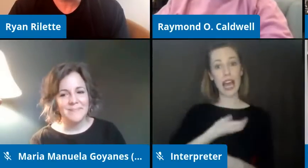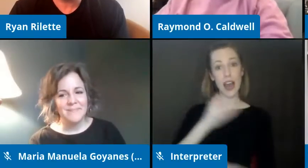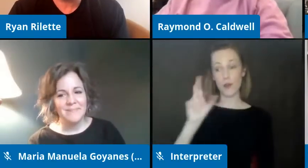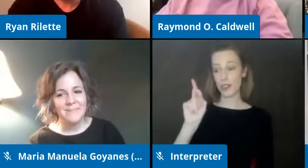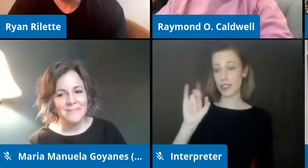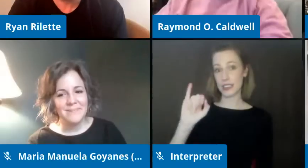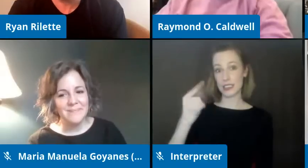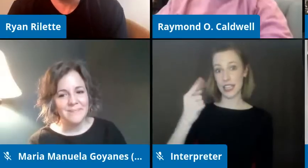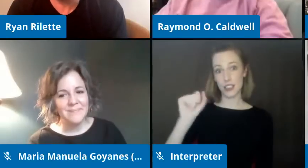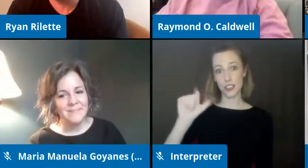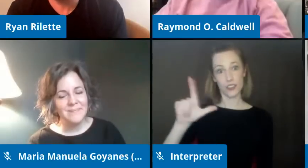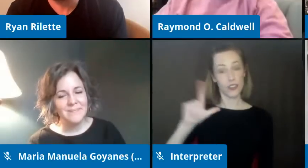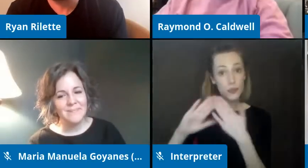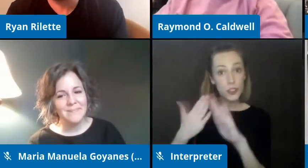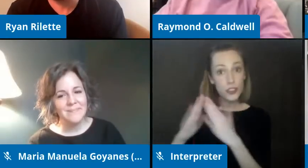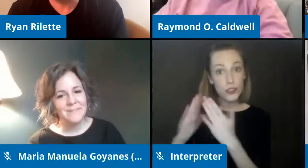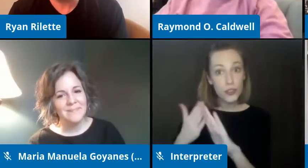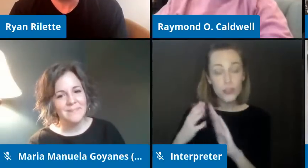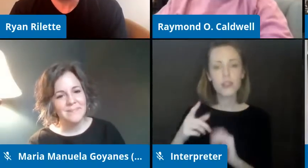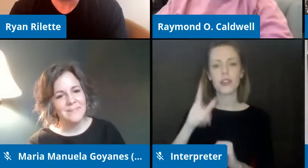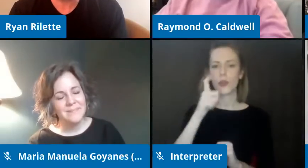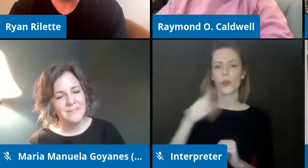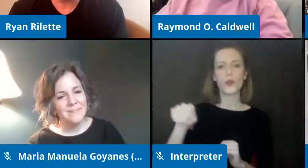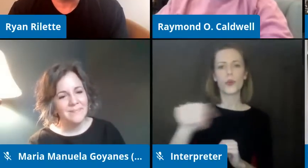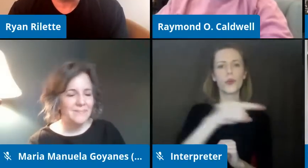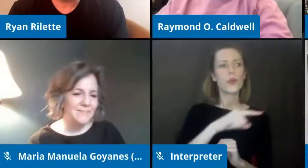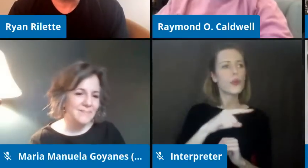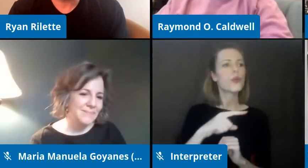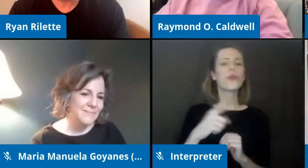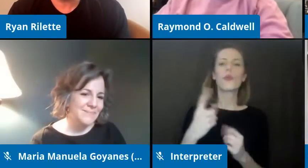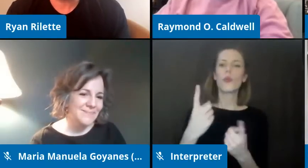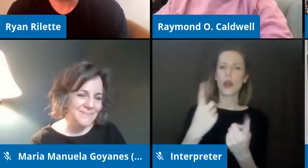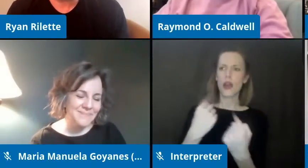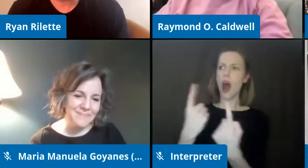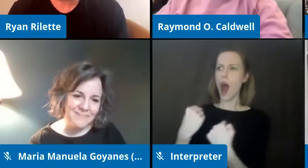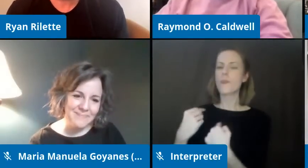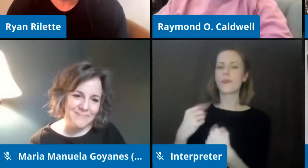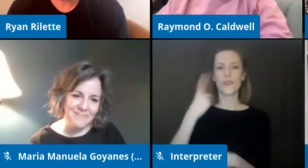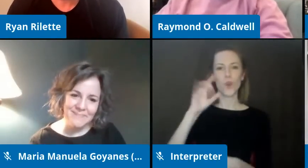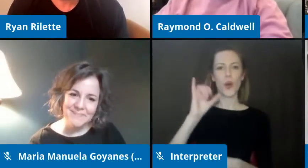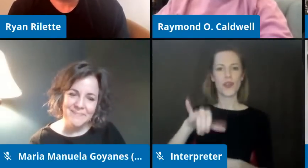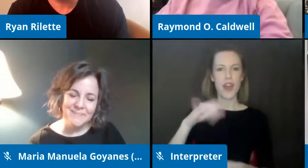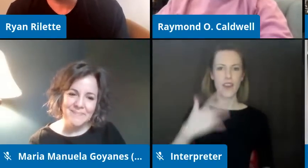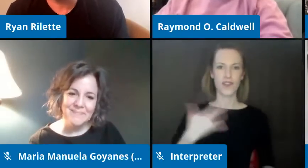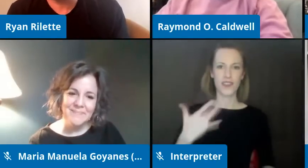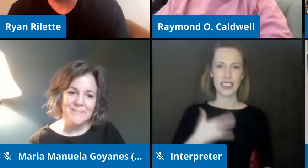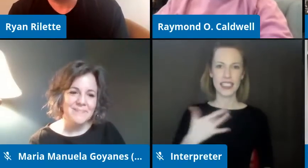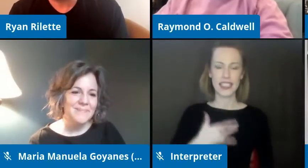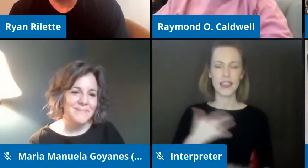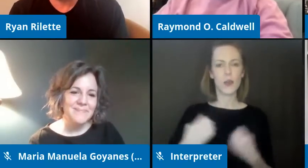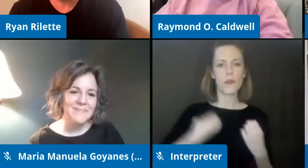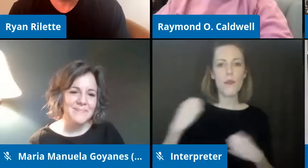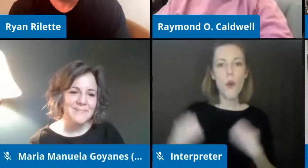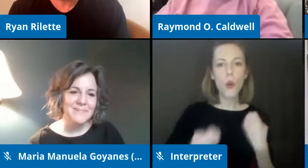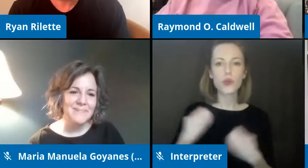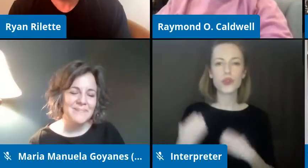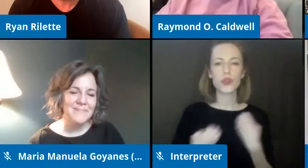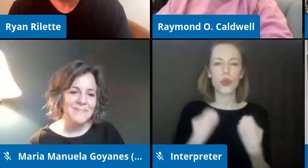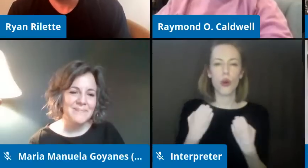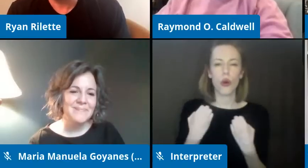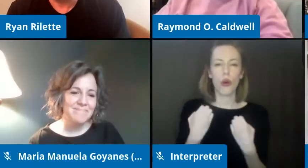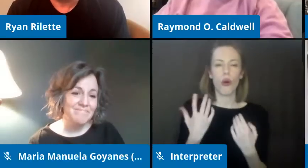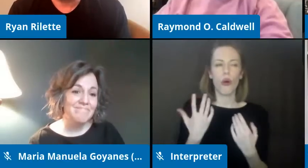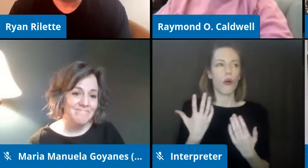come to us for that healing that Raymond's talking about, for those emotional cathartic experiences that make life